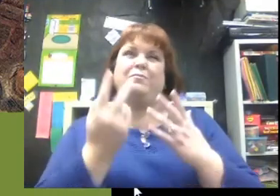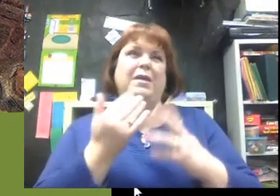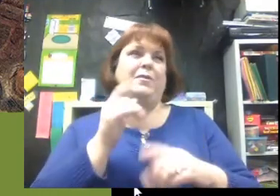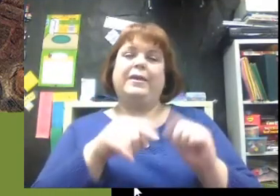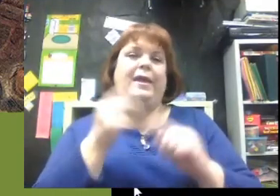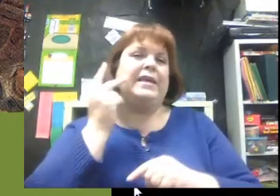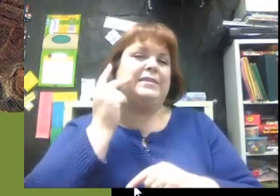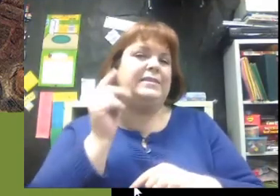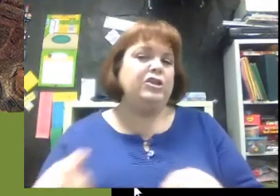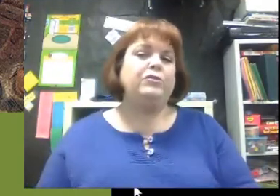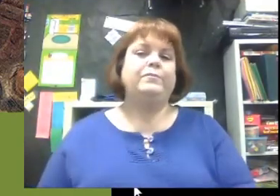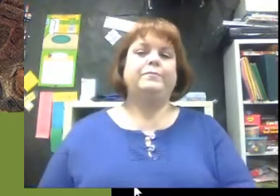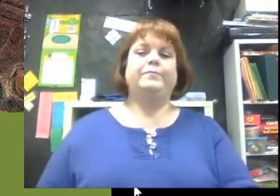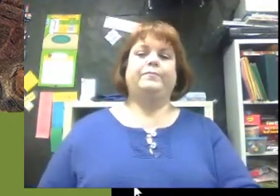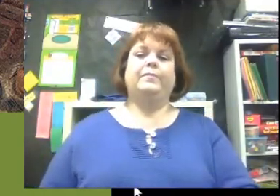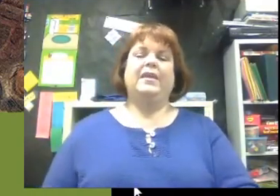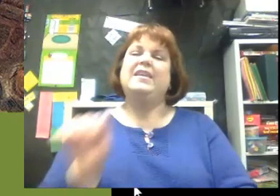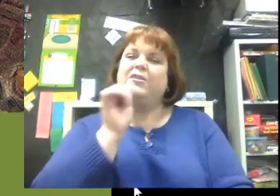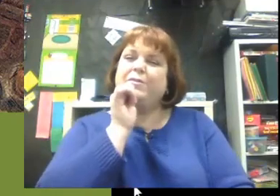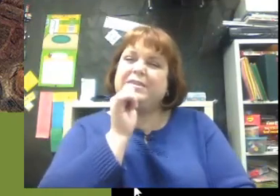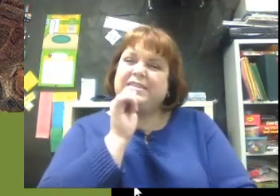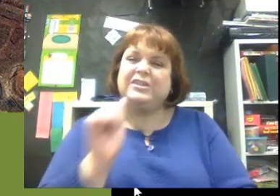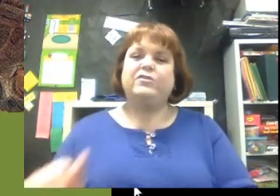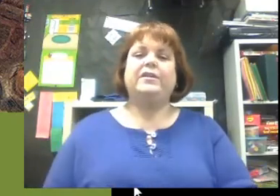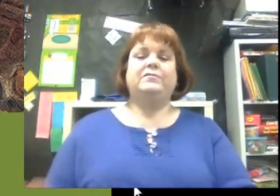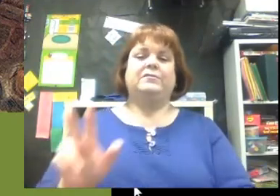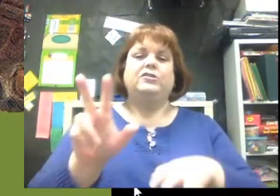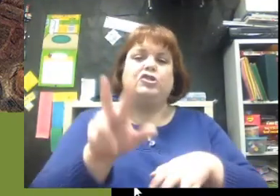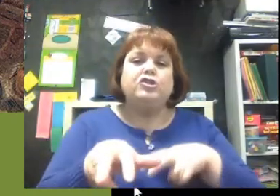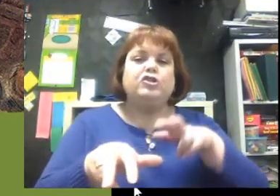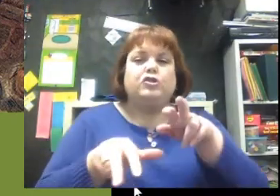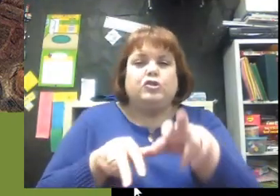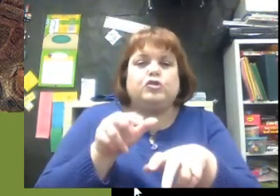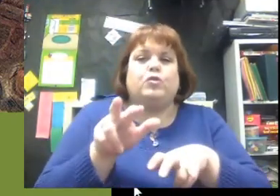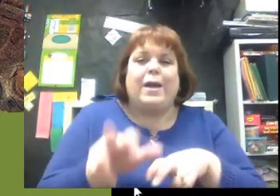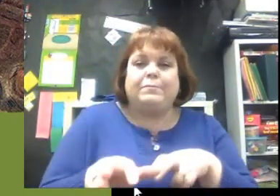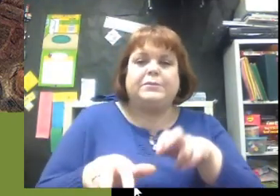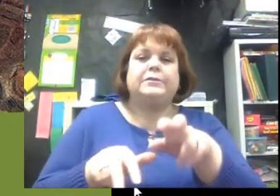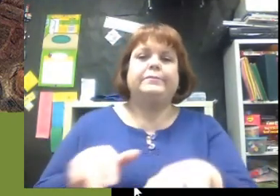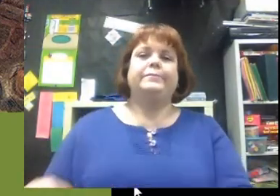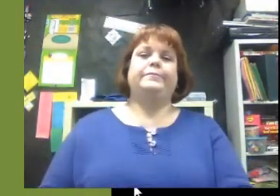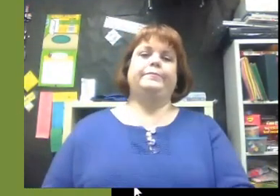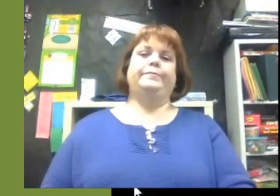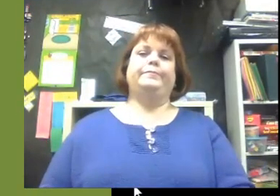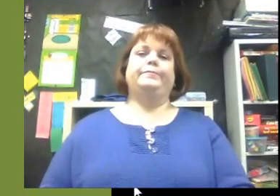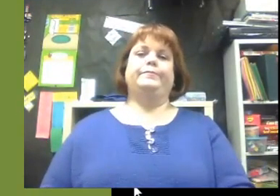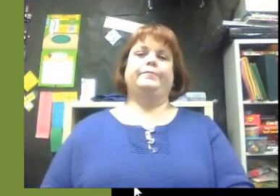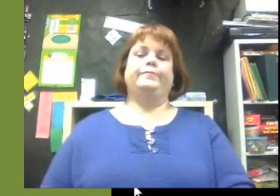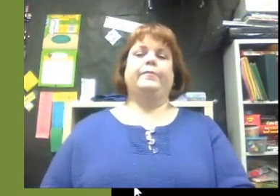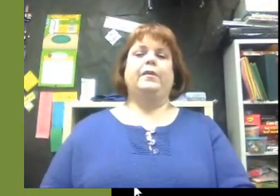Maybe they can't see you. Want to be secret? Crept.